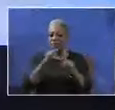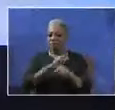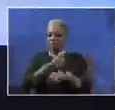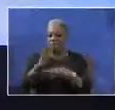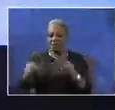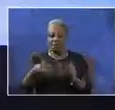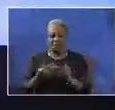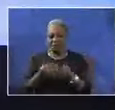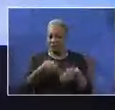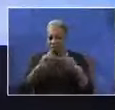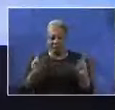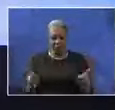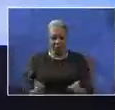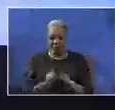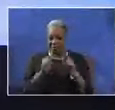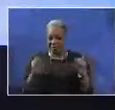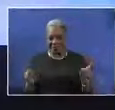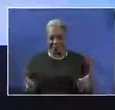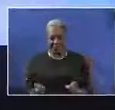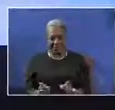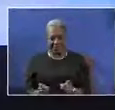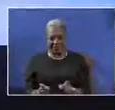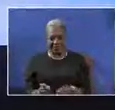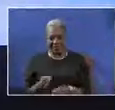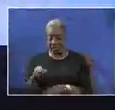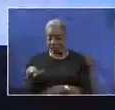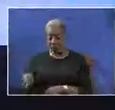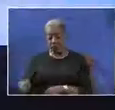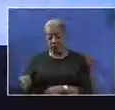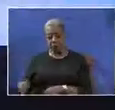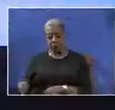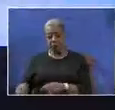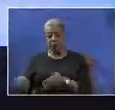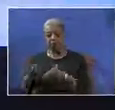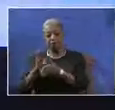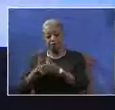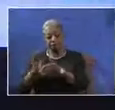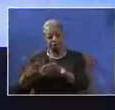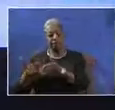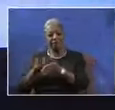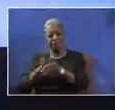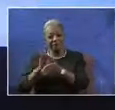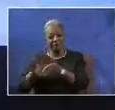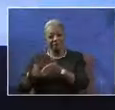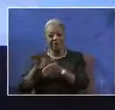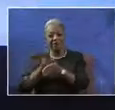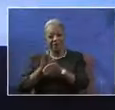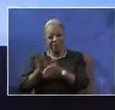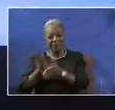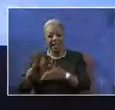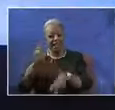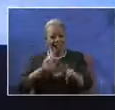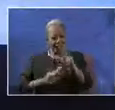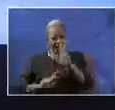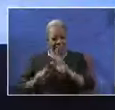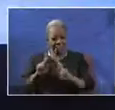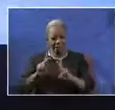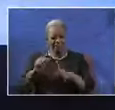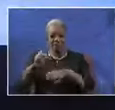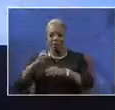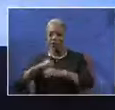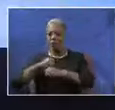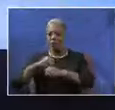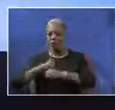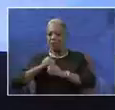David is doing, he's numbering the people and the soldiers so that he can say, look what